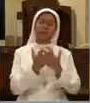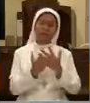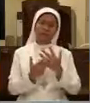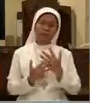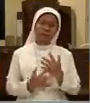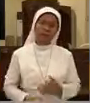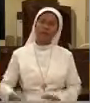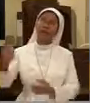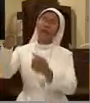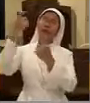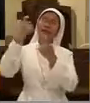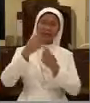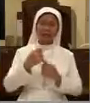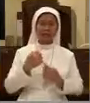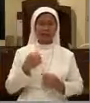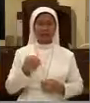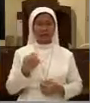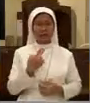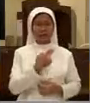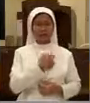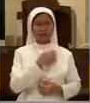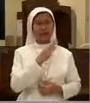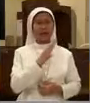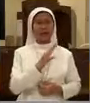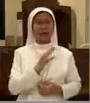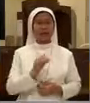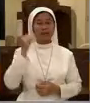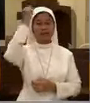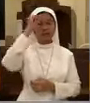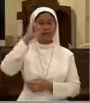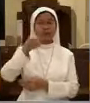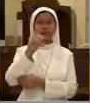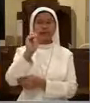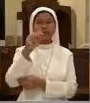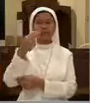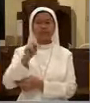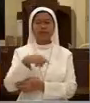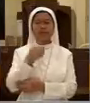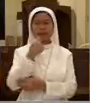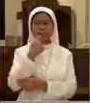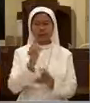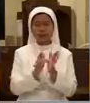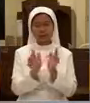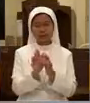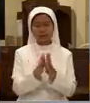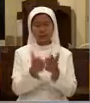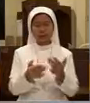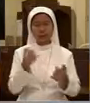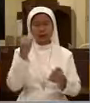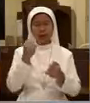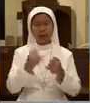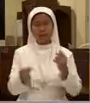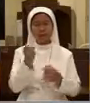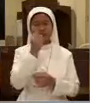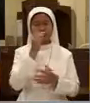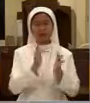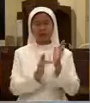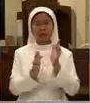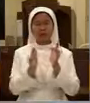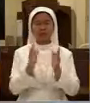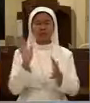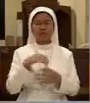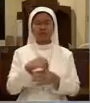us. And in the version of St. John, the Last Supper, he washed the feet of